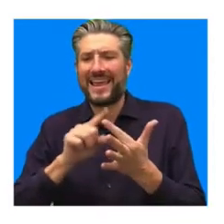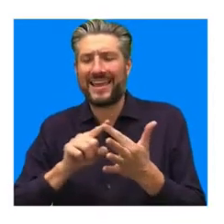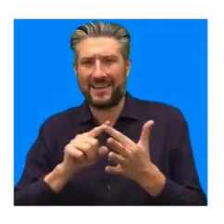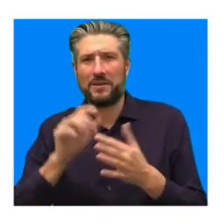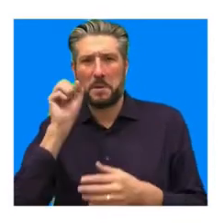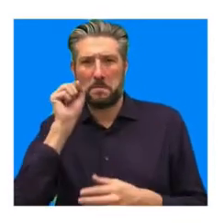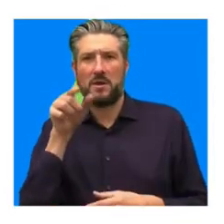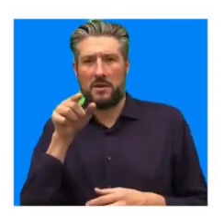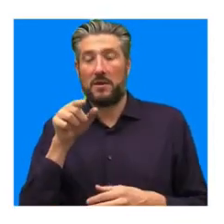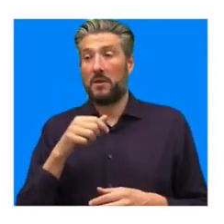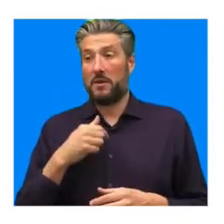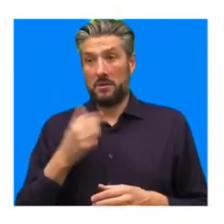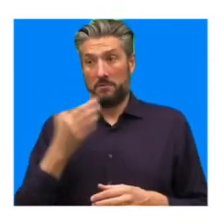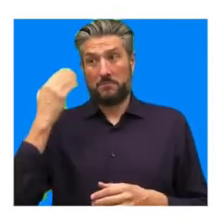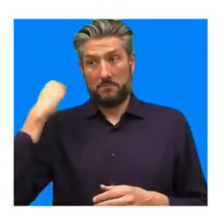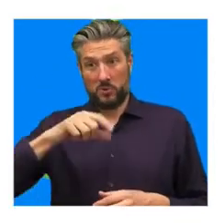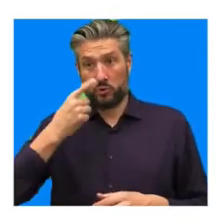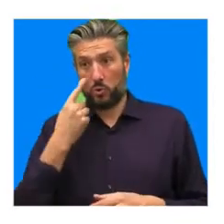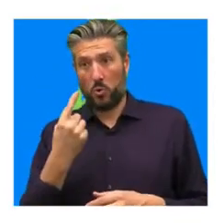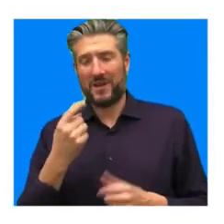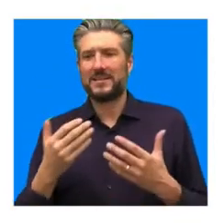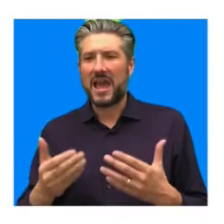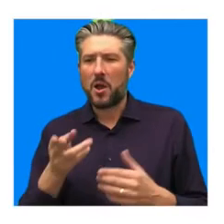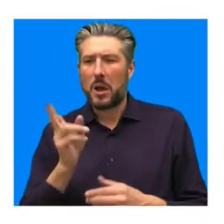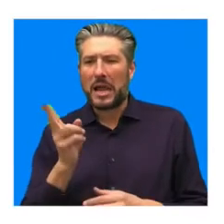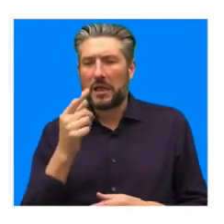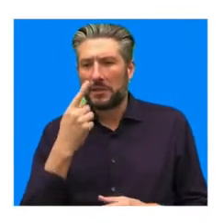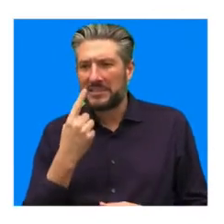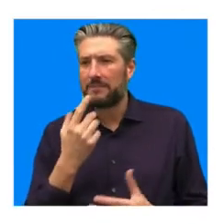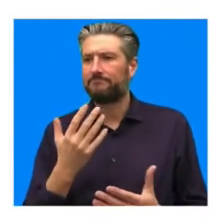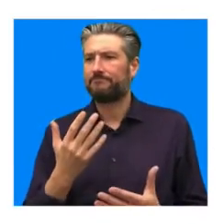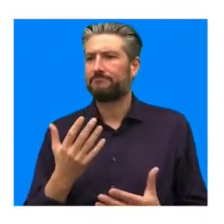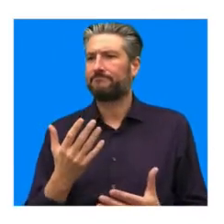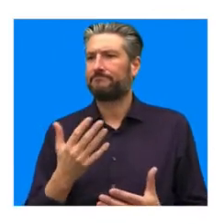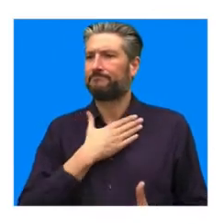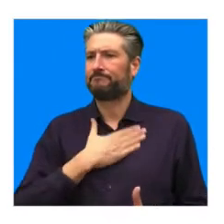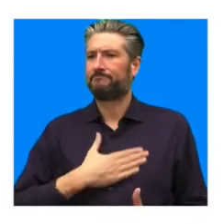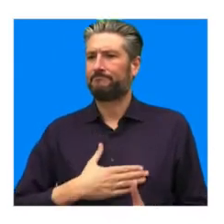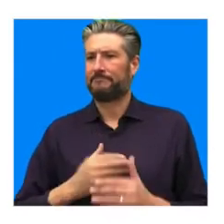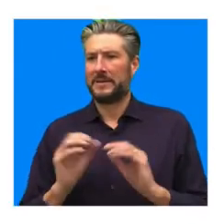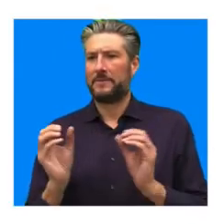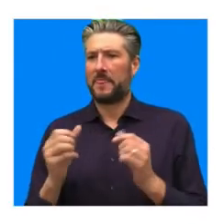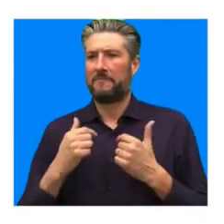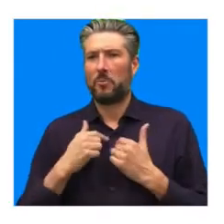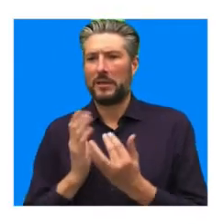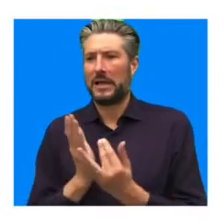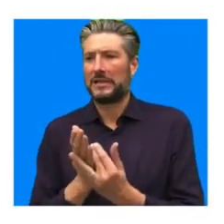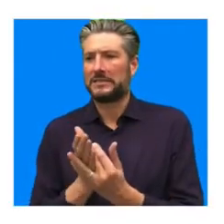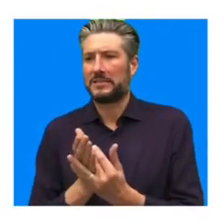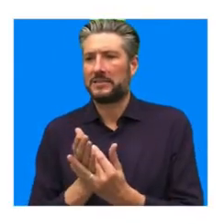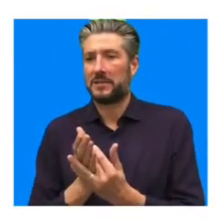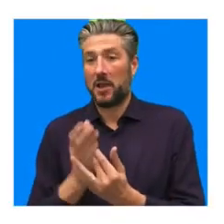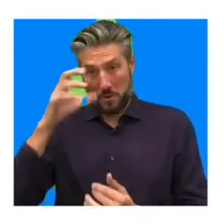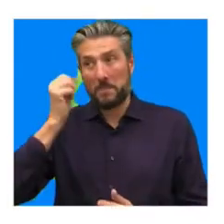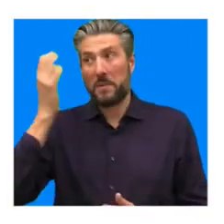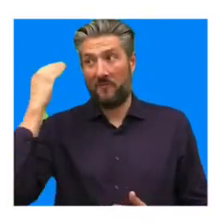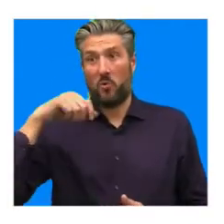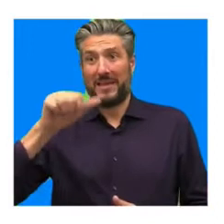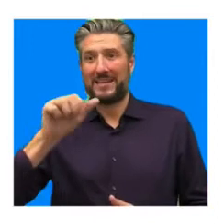again recently, and I got nothing out of it, except the memories, of course, of the first time round. But because it's a fantastic